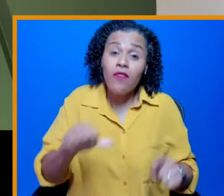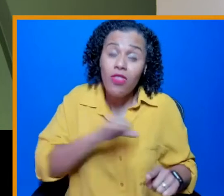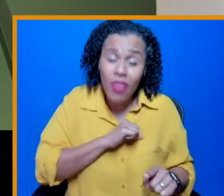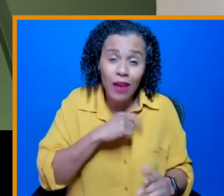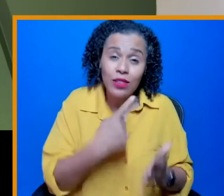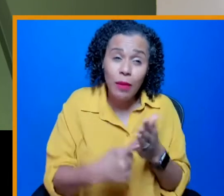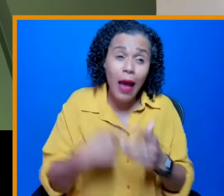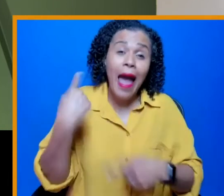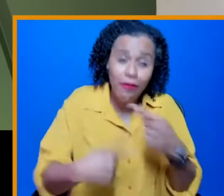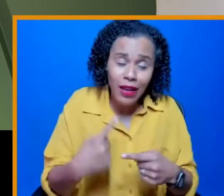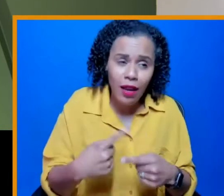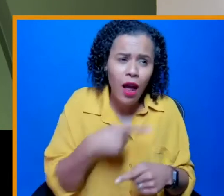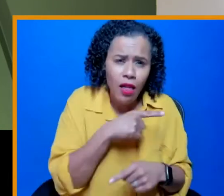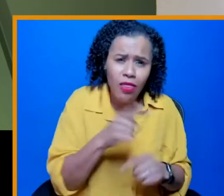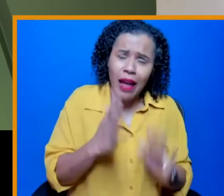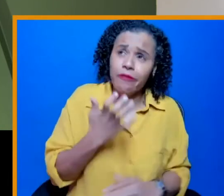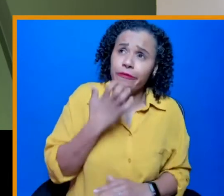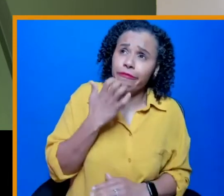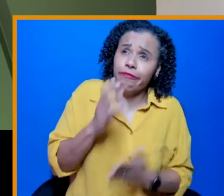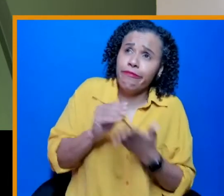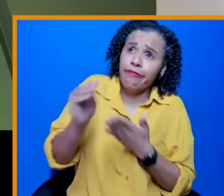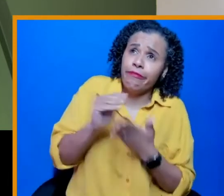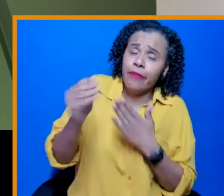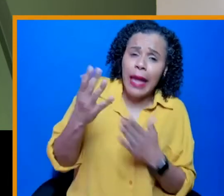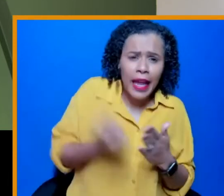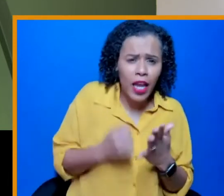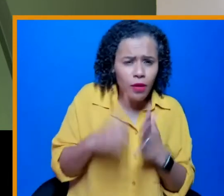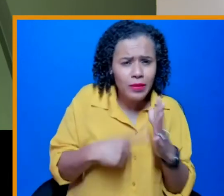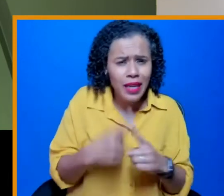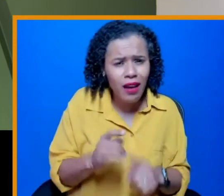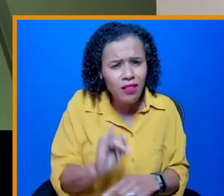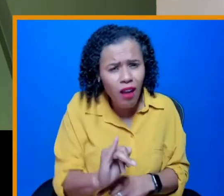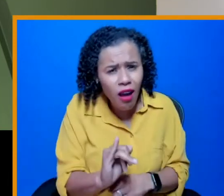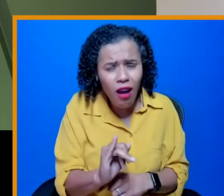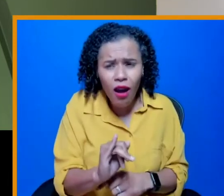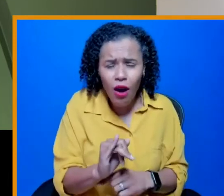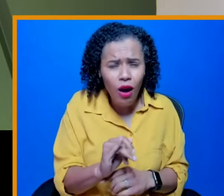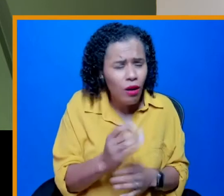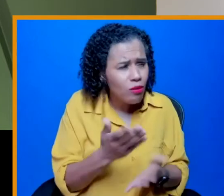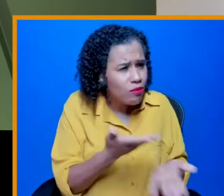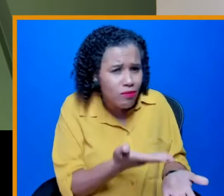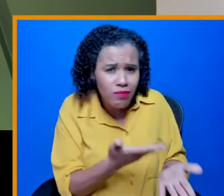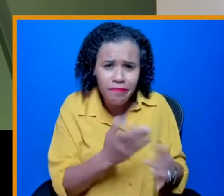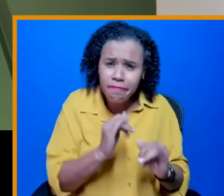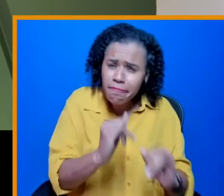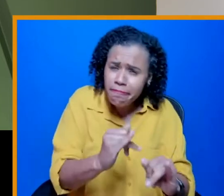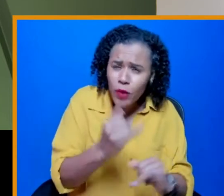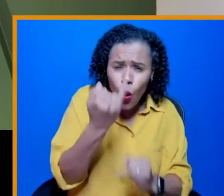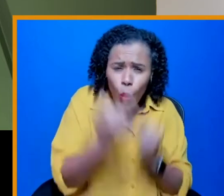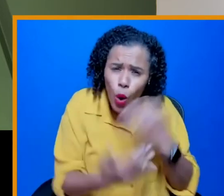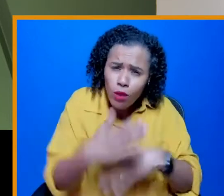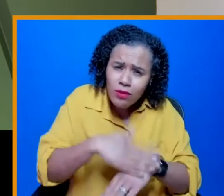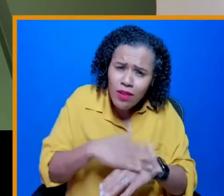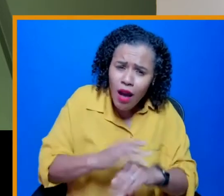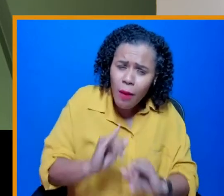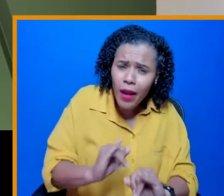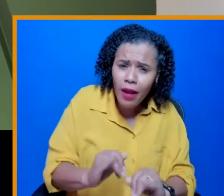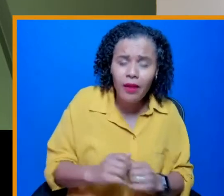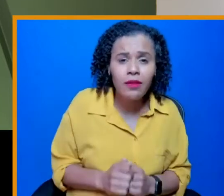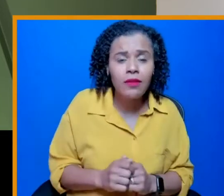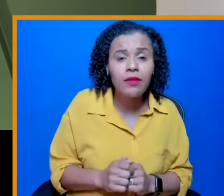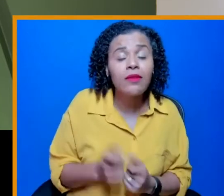pay income tax. And that would come at the worst possible time for them. I believe, and I know you do too, that to be fair,